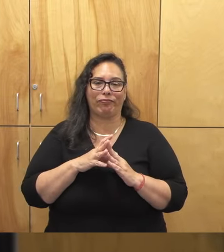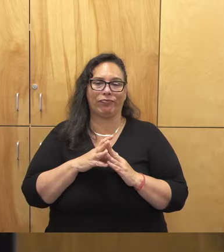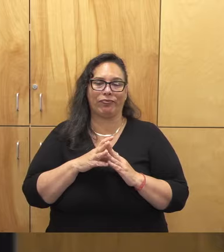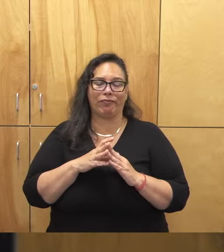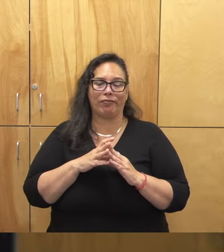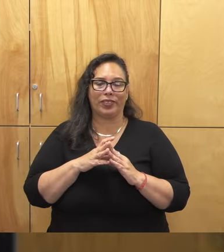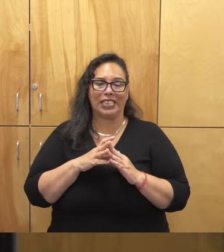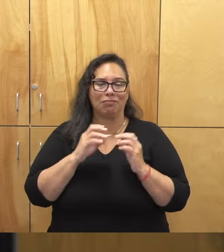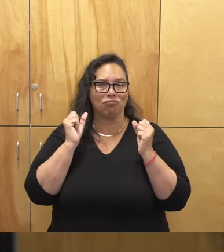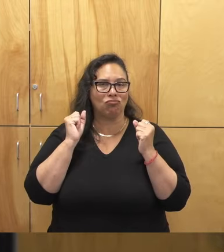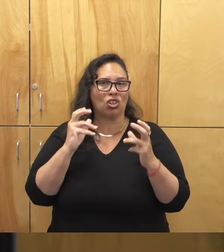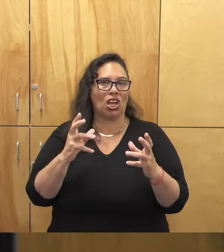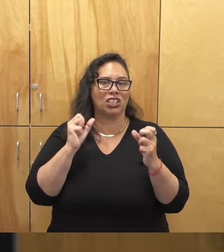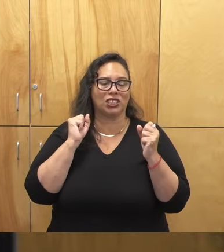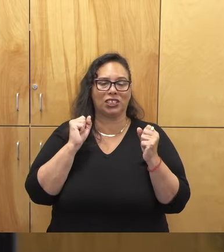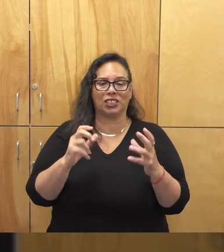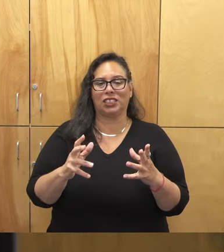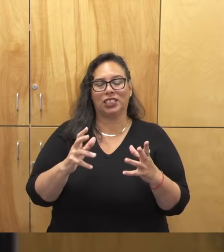just tons of